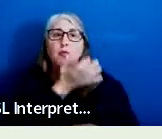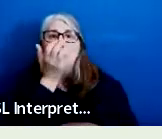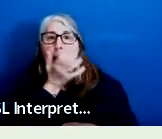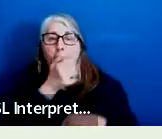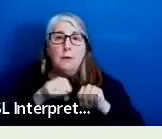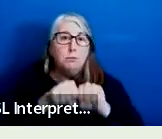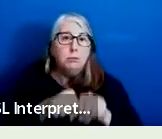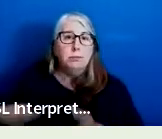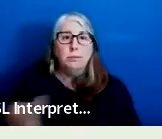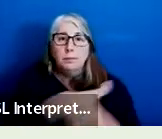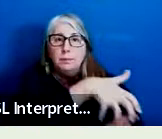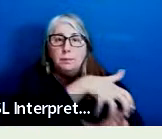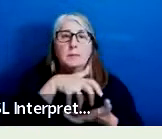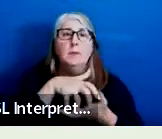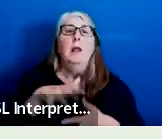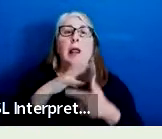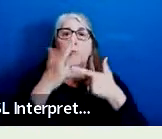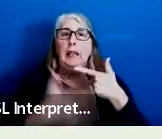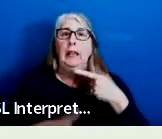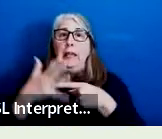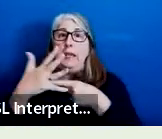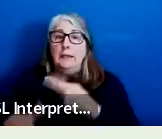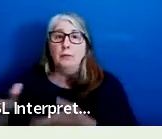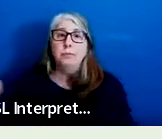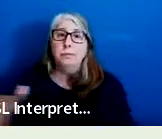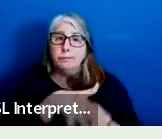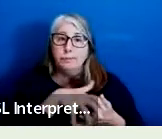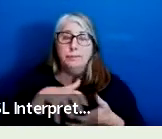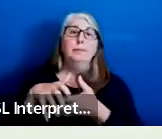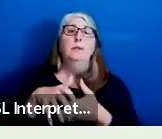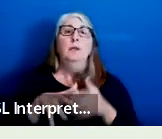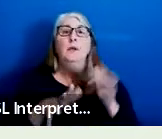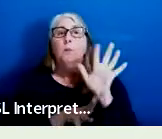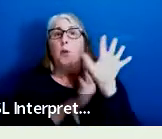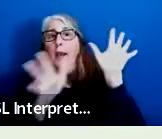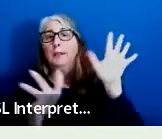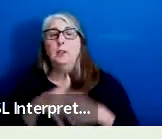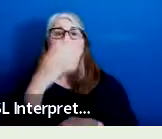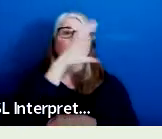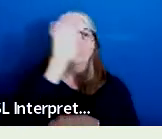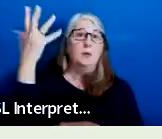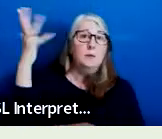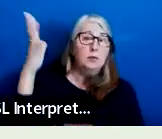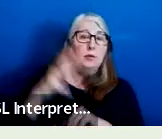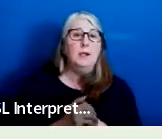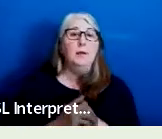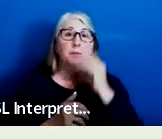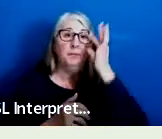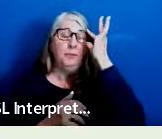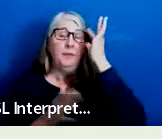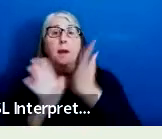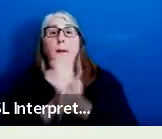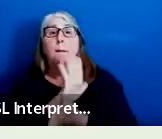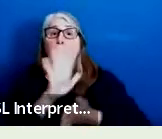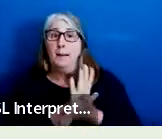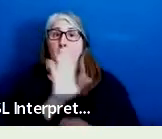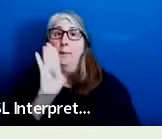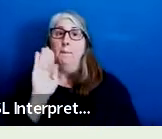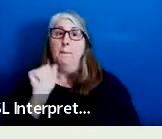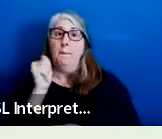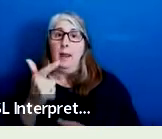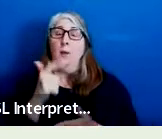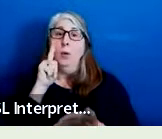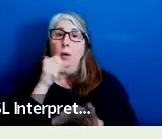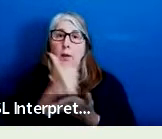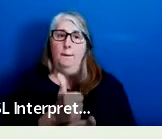clippings, leaves, brush, small branches, and Christmas trees. Paper yard trim bags are also helpful. Next